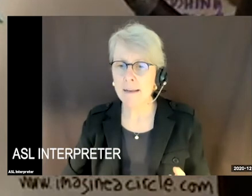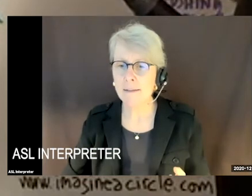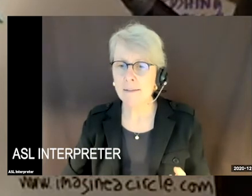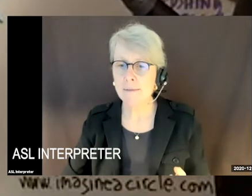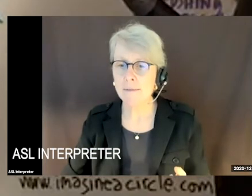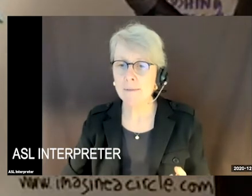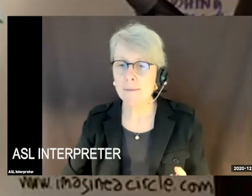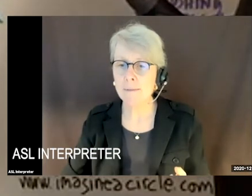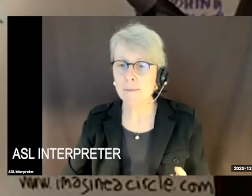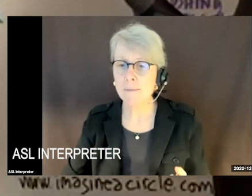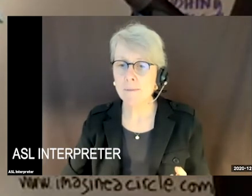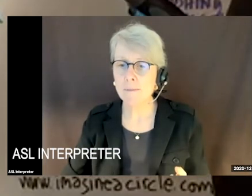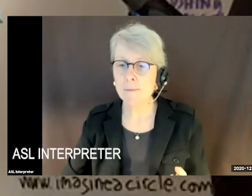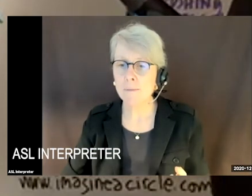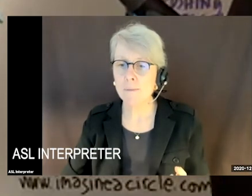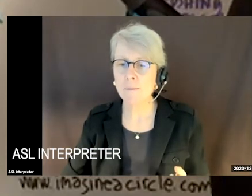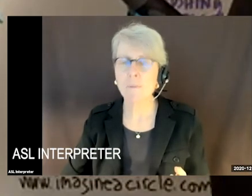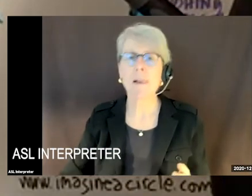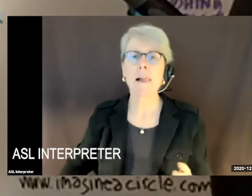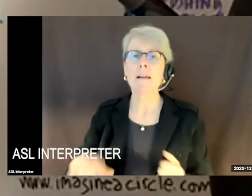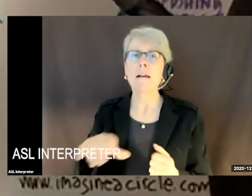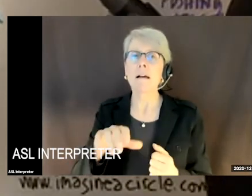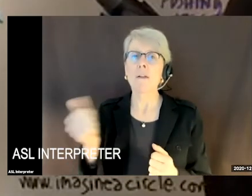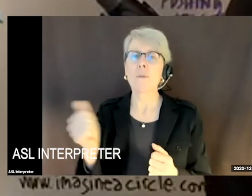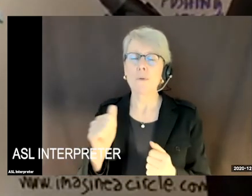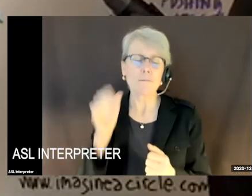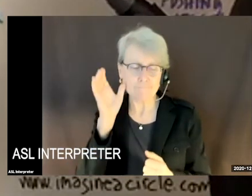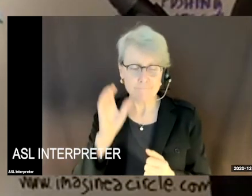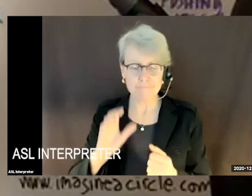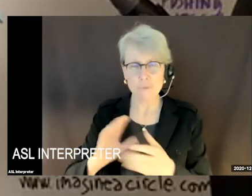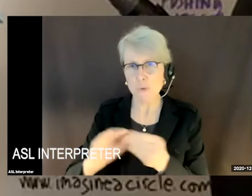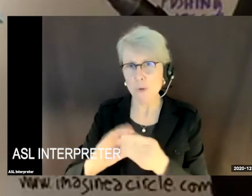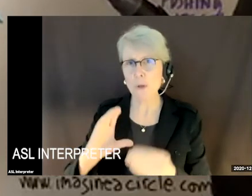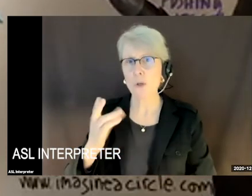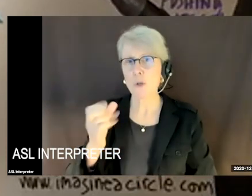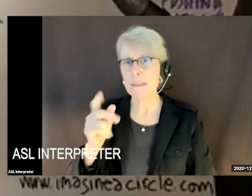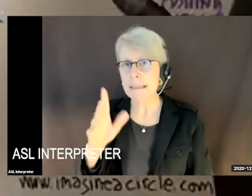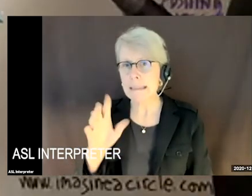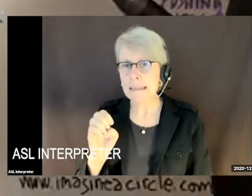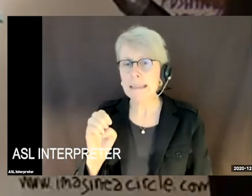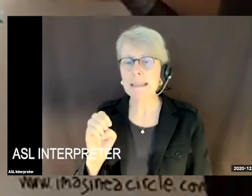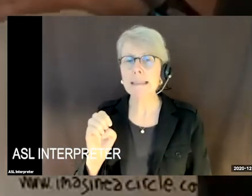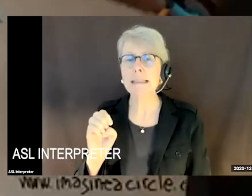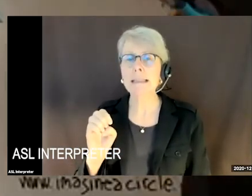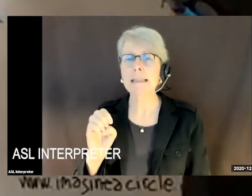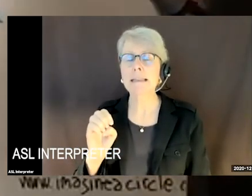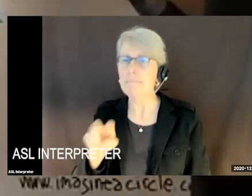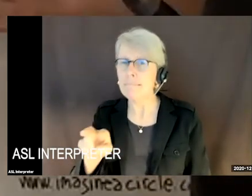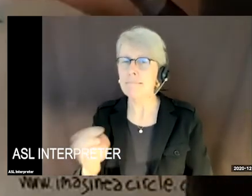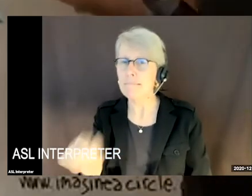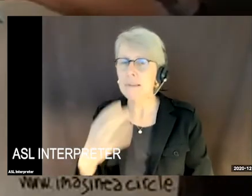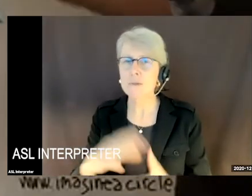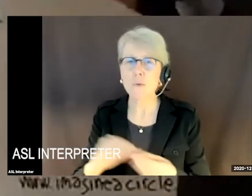by Jonathan and Christine, who have these stories that then link up